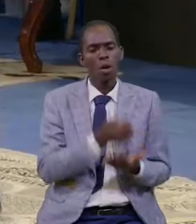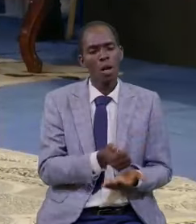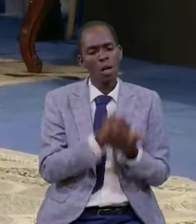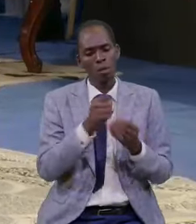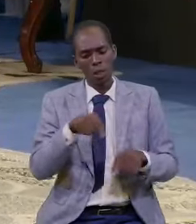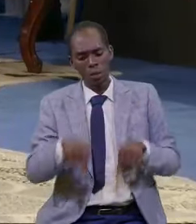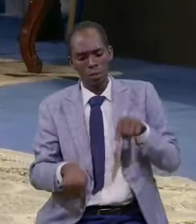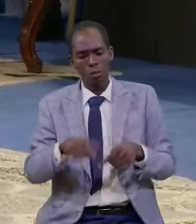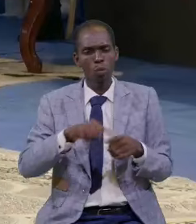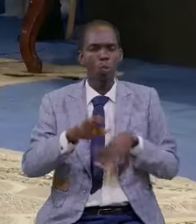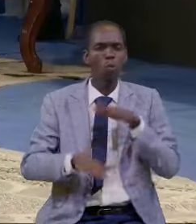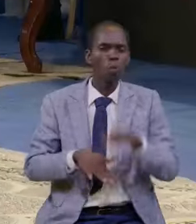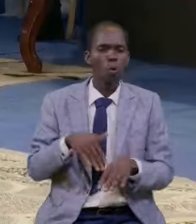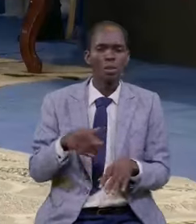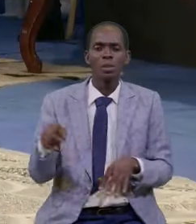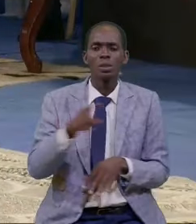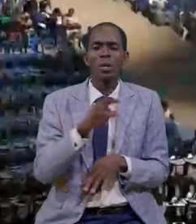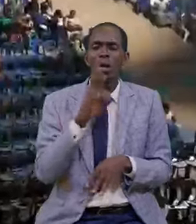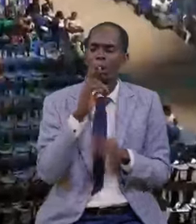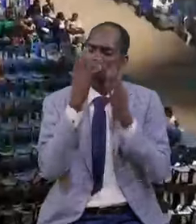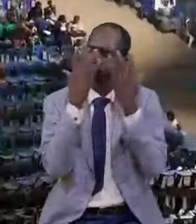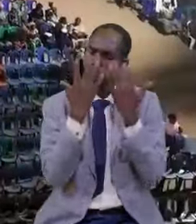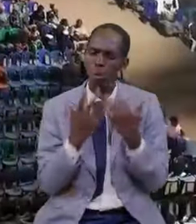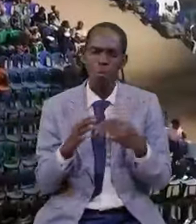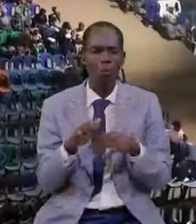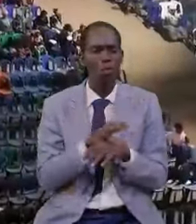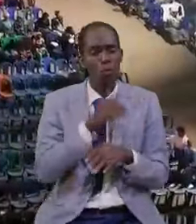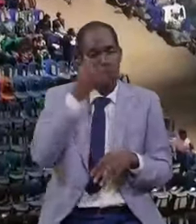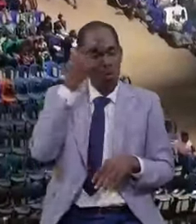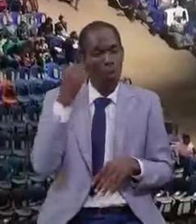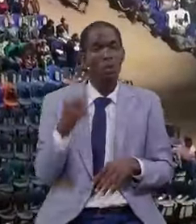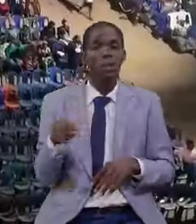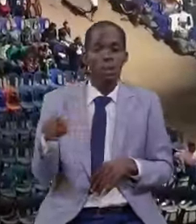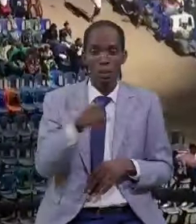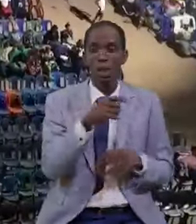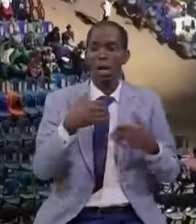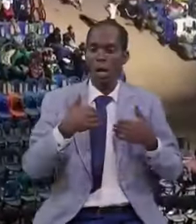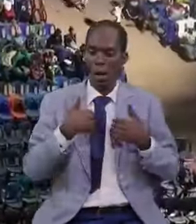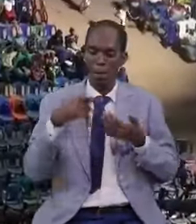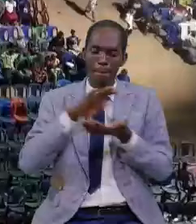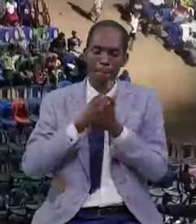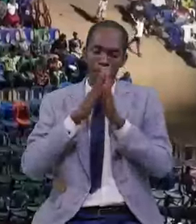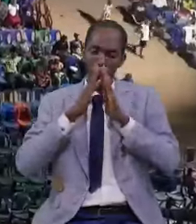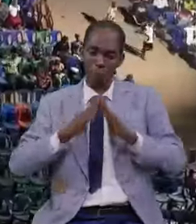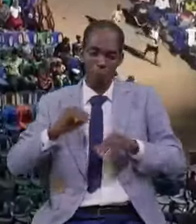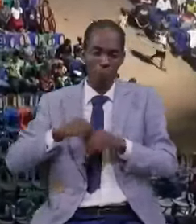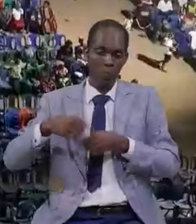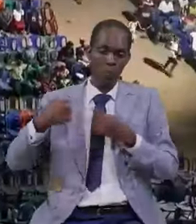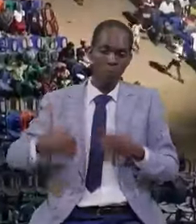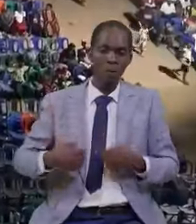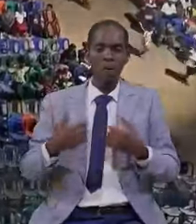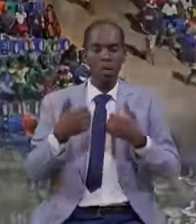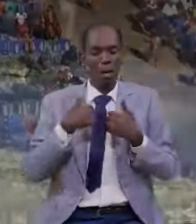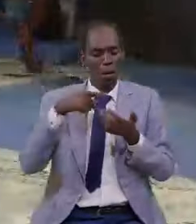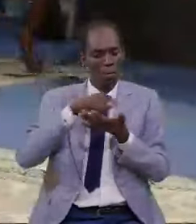sorrowful because although they had peace in their heart, they had purity in their lives, they were now thirsty for